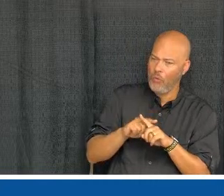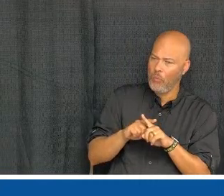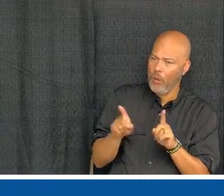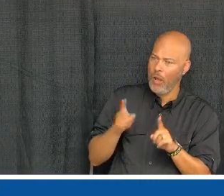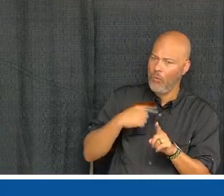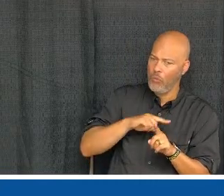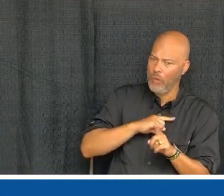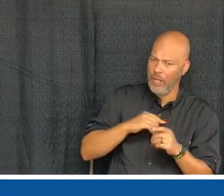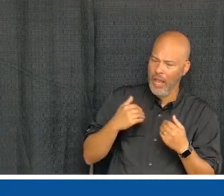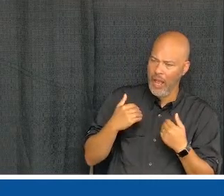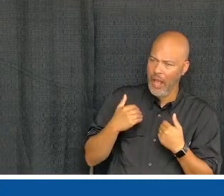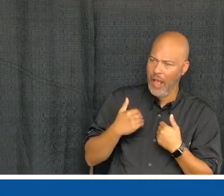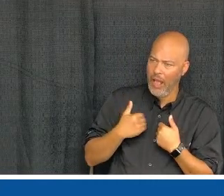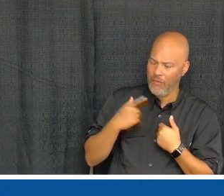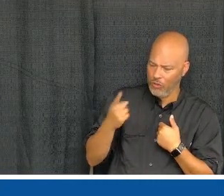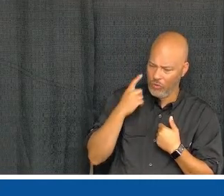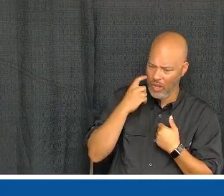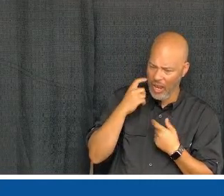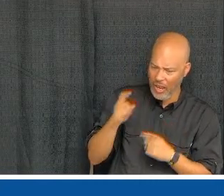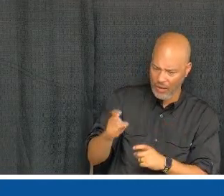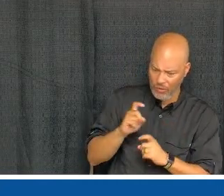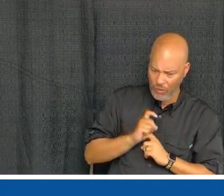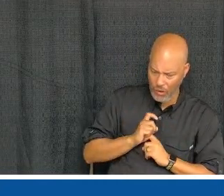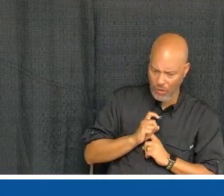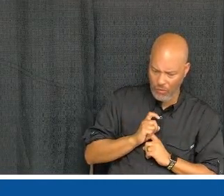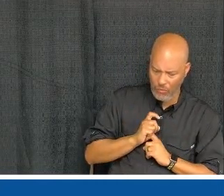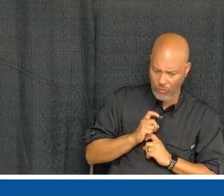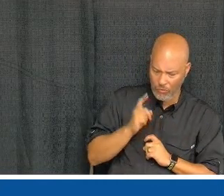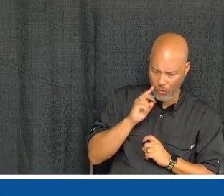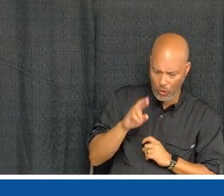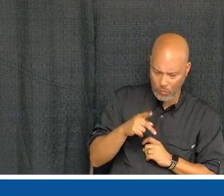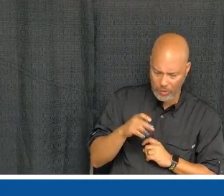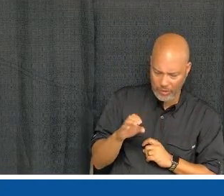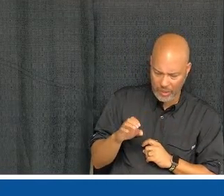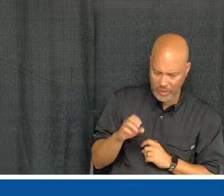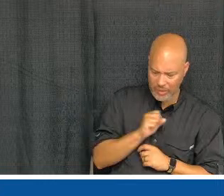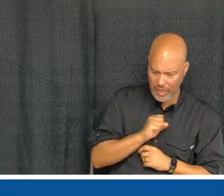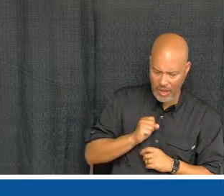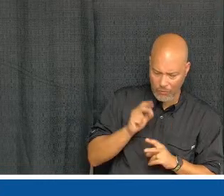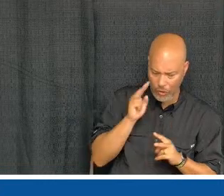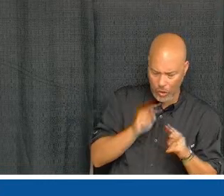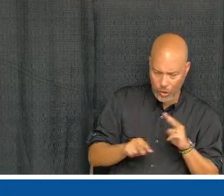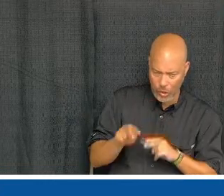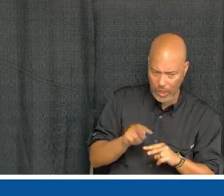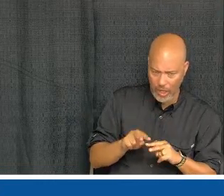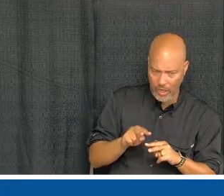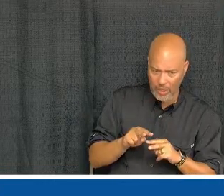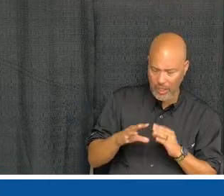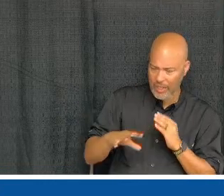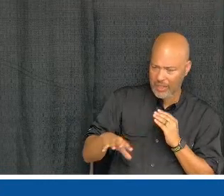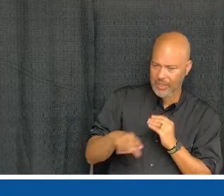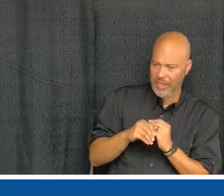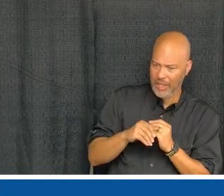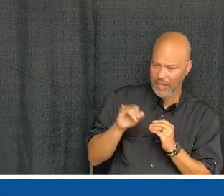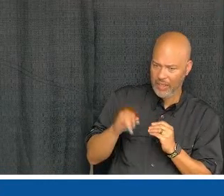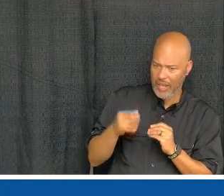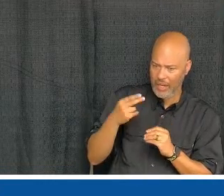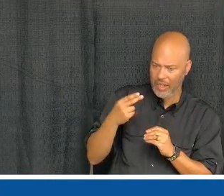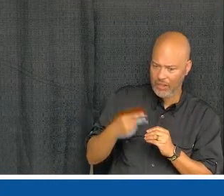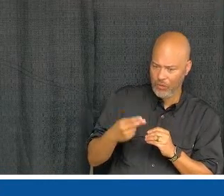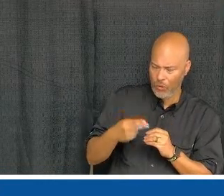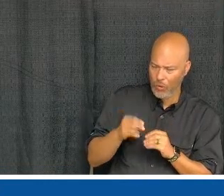we have, you just brought to us for the Regional Planning Commission staff to look at extending the historical